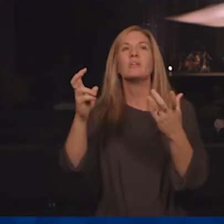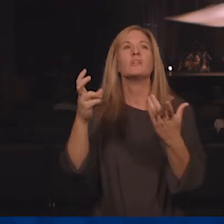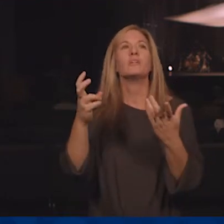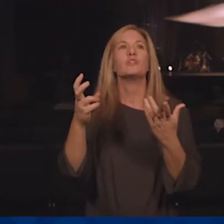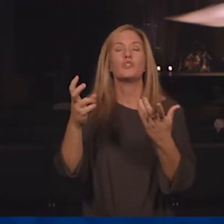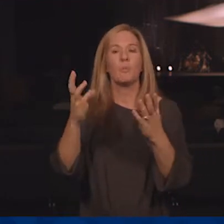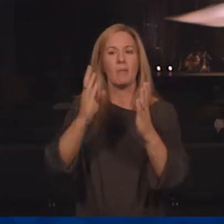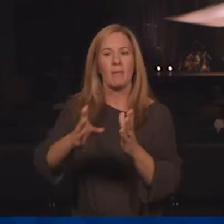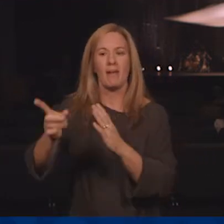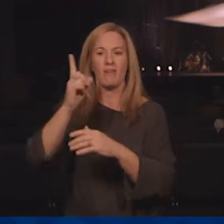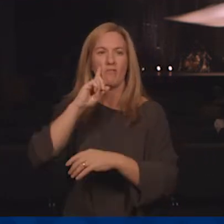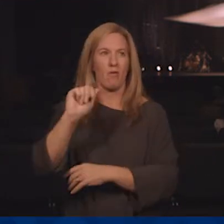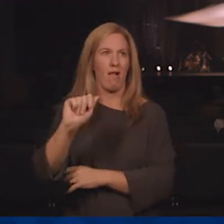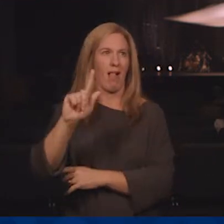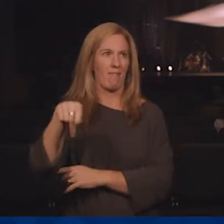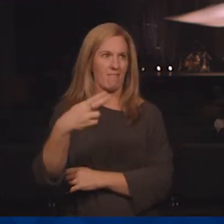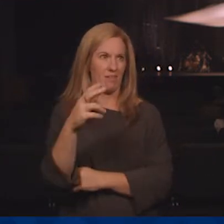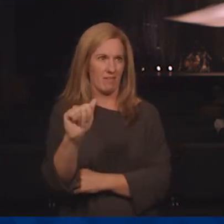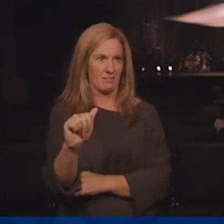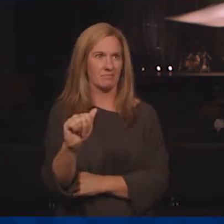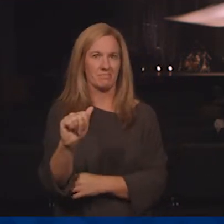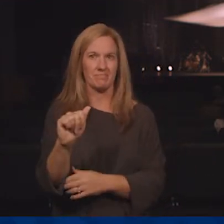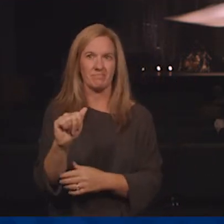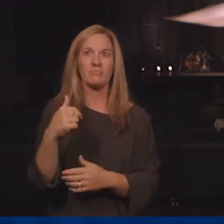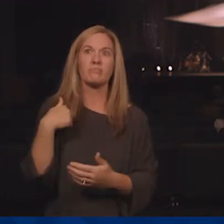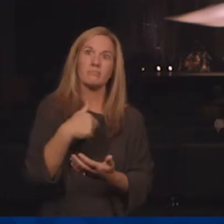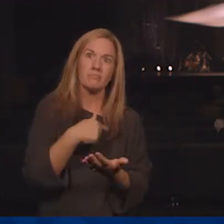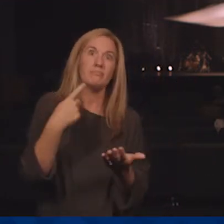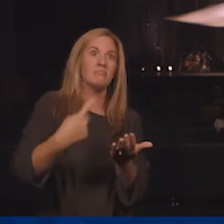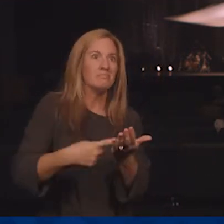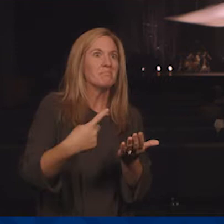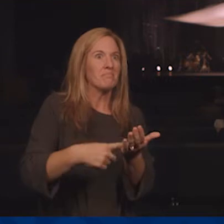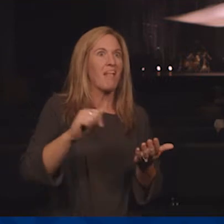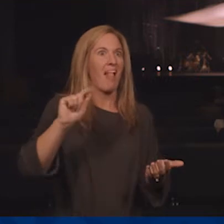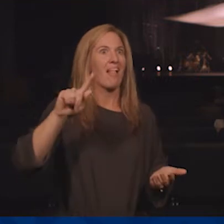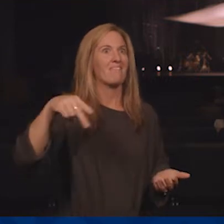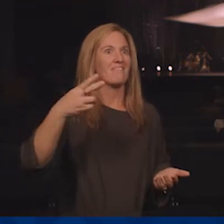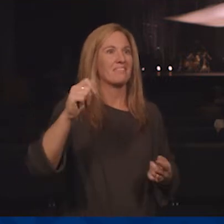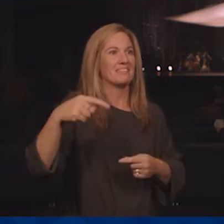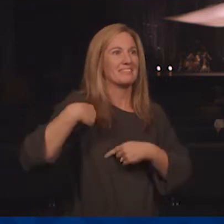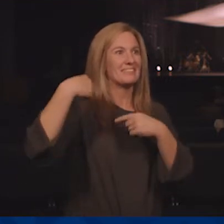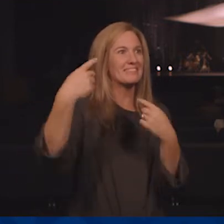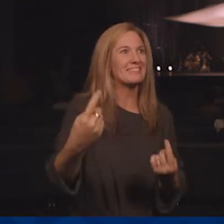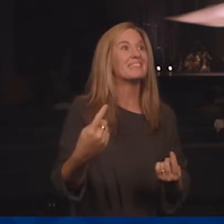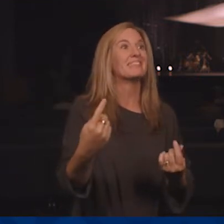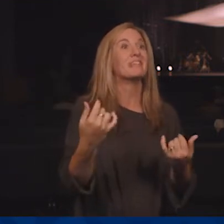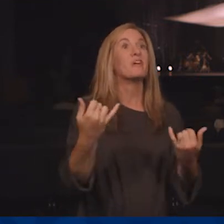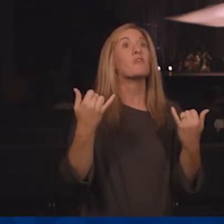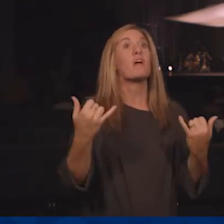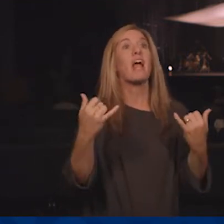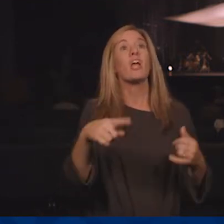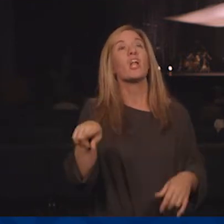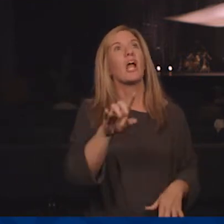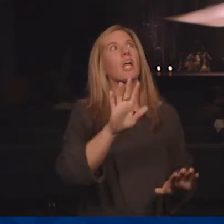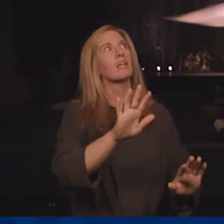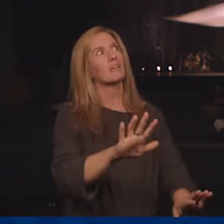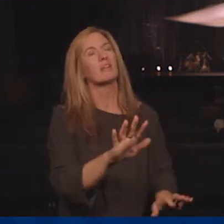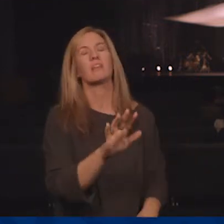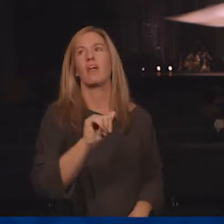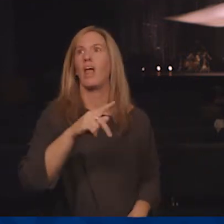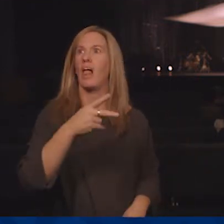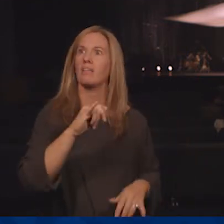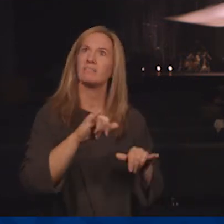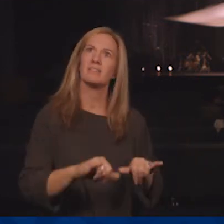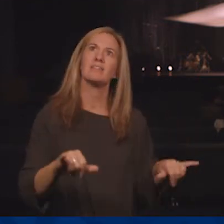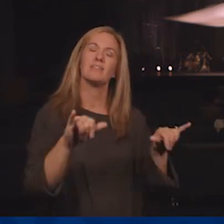table for Alpha. We've been talking a lot about Alpha. Right now, the vibe in the room is enough already, Alpha. I don't